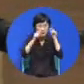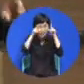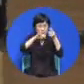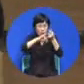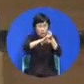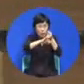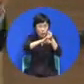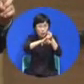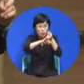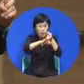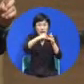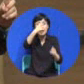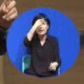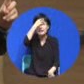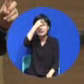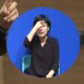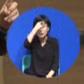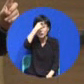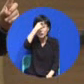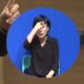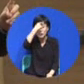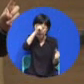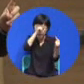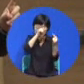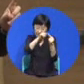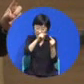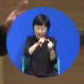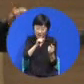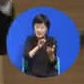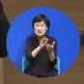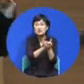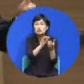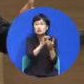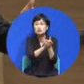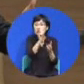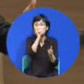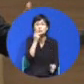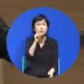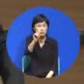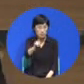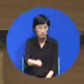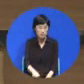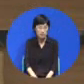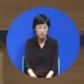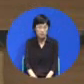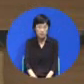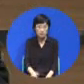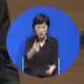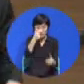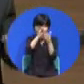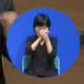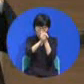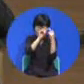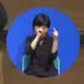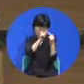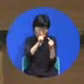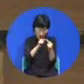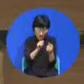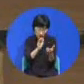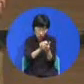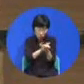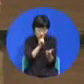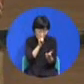Remnants, please realize this. Find friends that you can really have connection with in prayer. Then you'll have